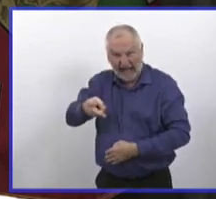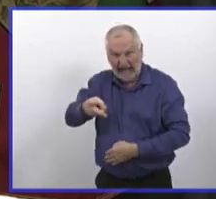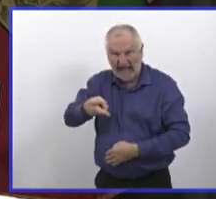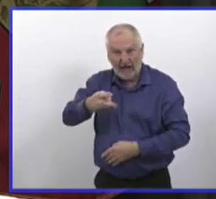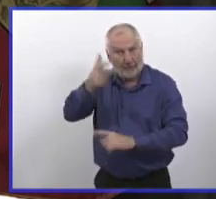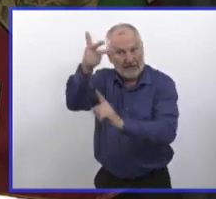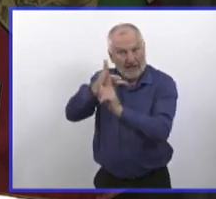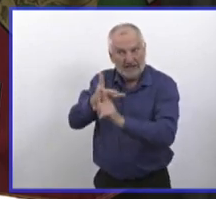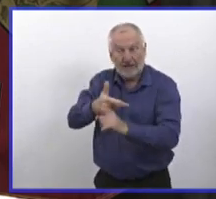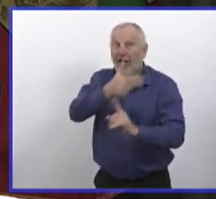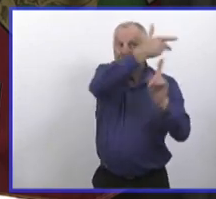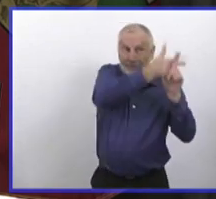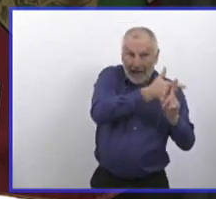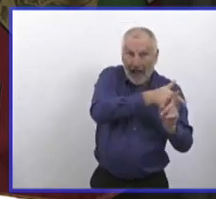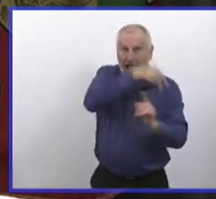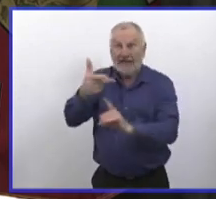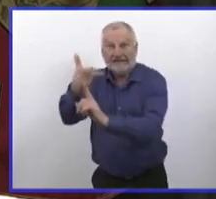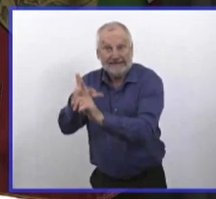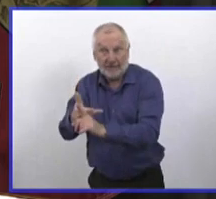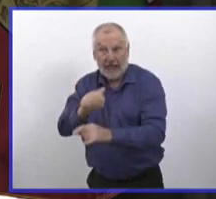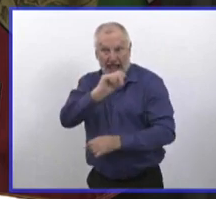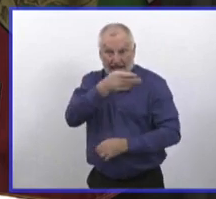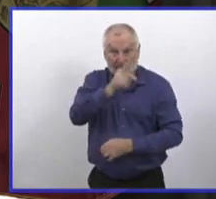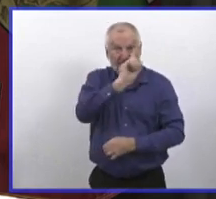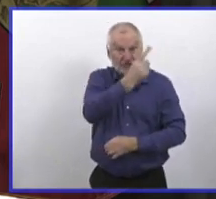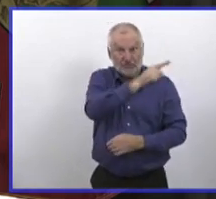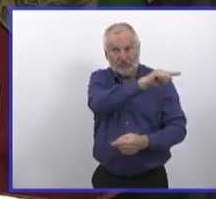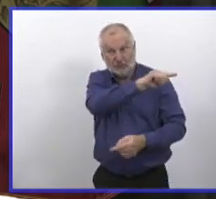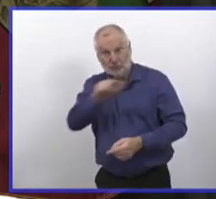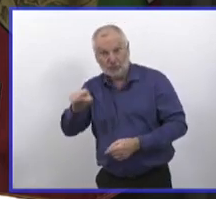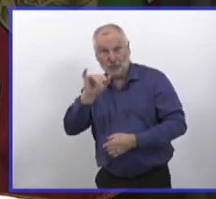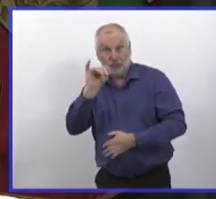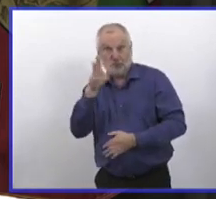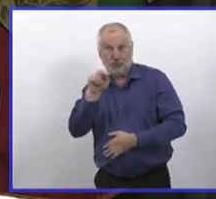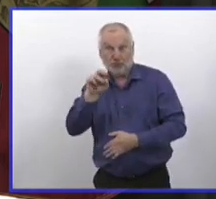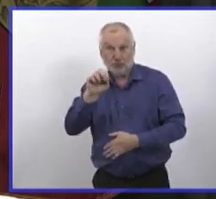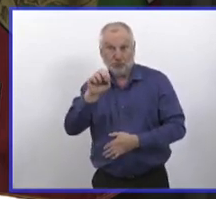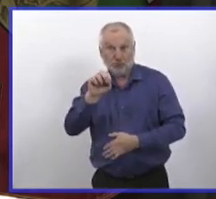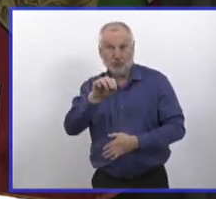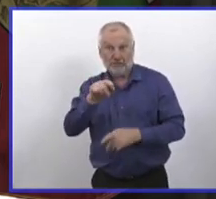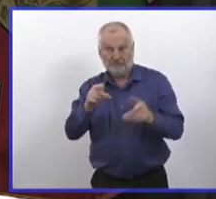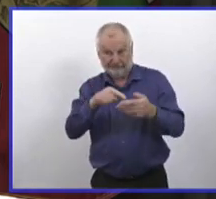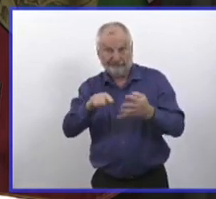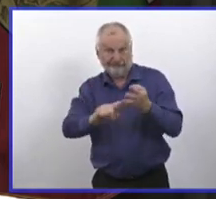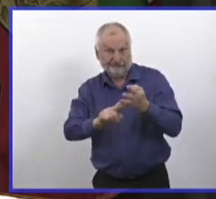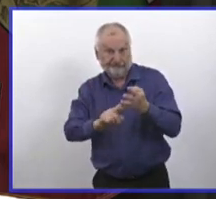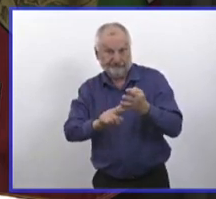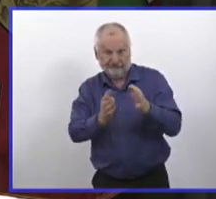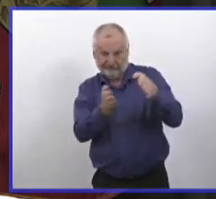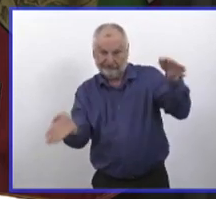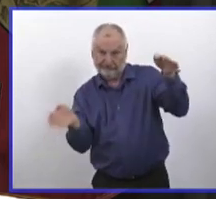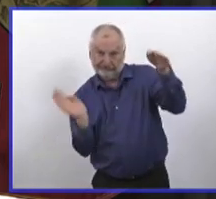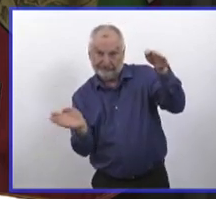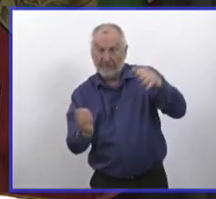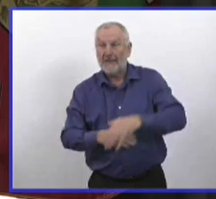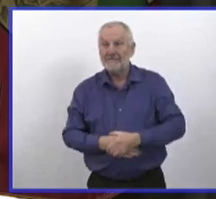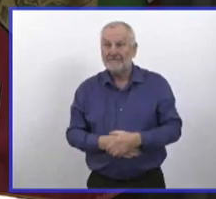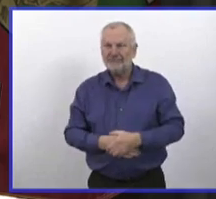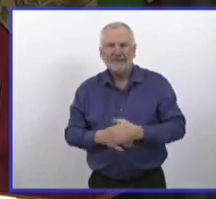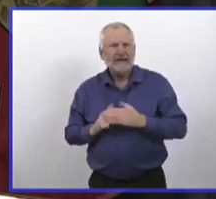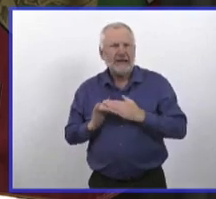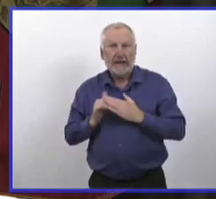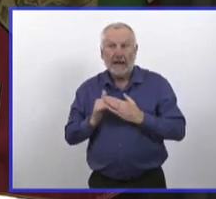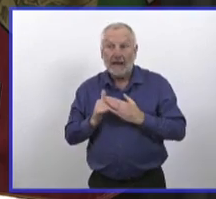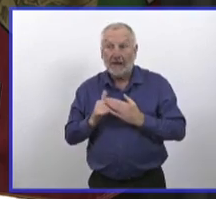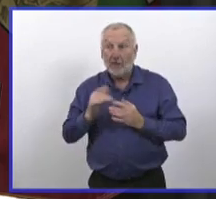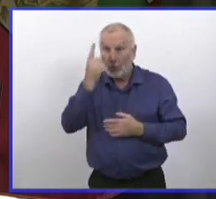April 1st and lasting for 3 months. To achieve that, our daily maximum capacity has to be 20,000 doses a day.